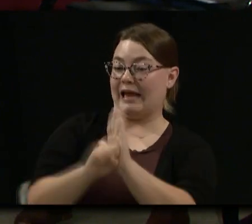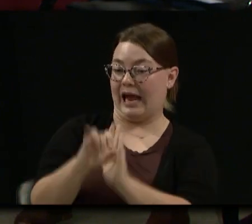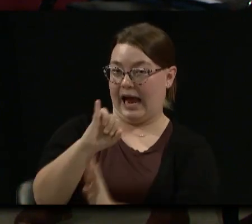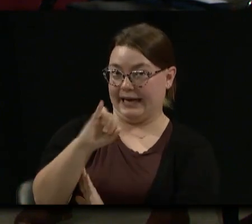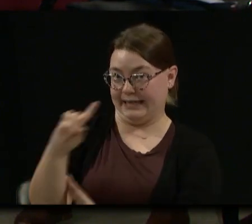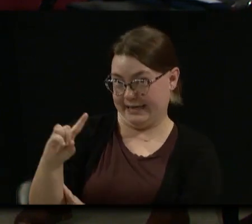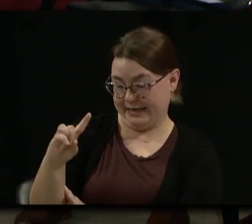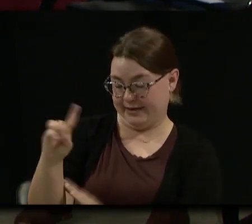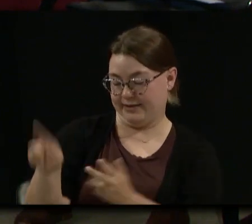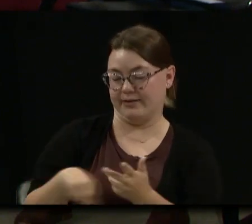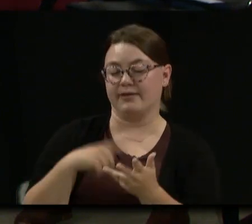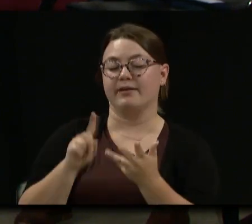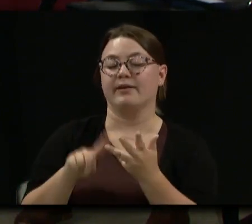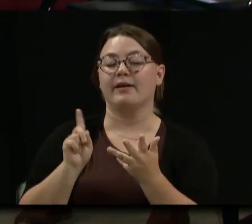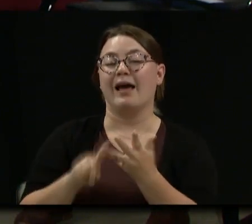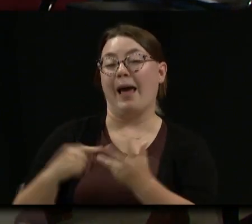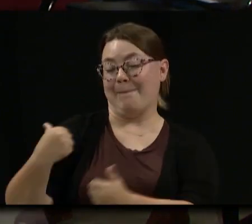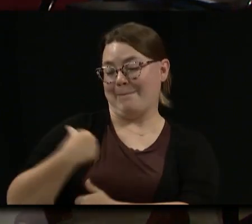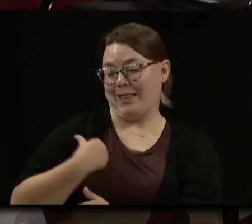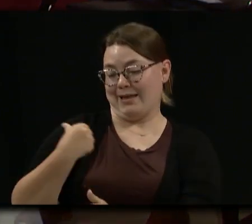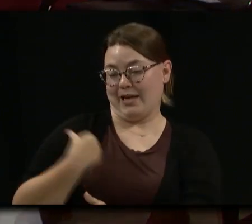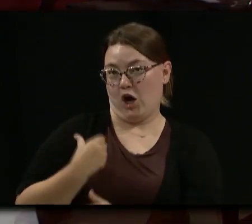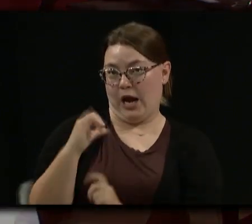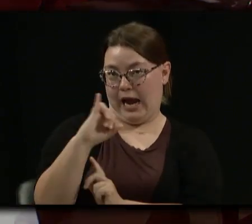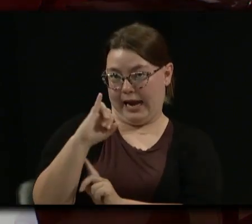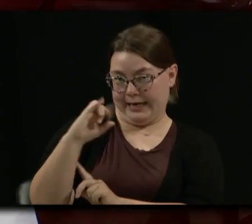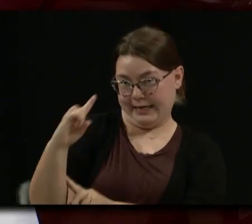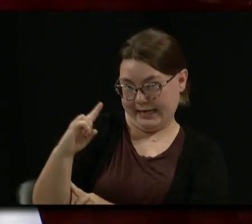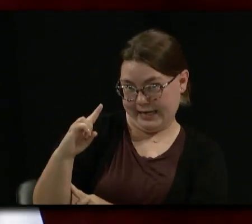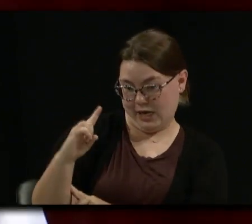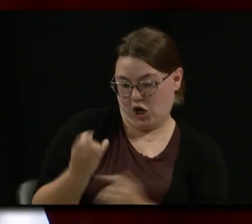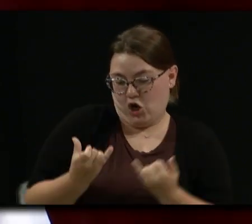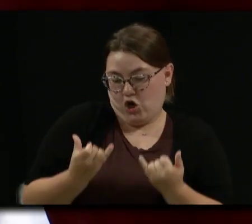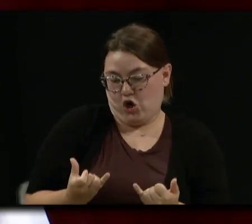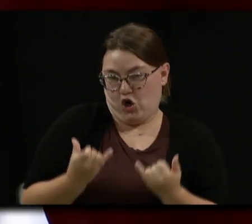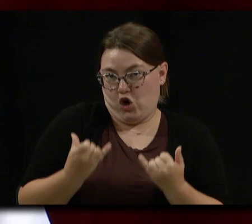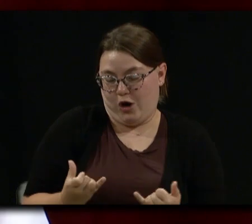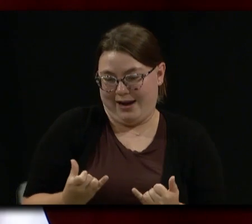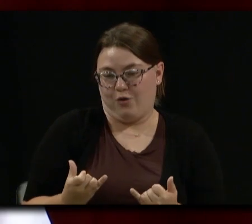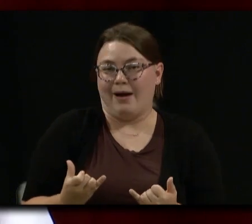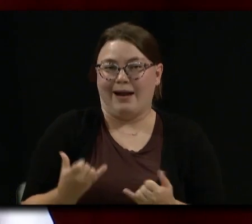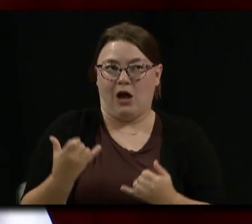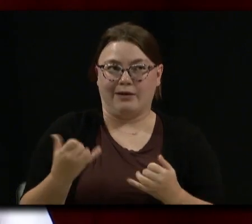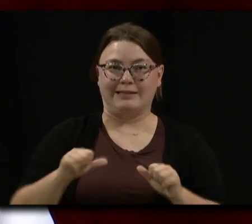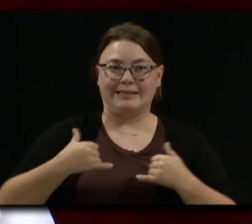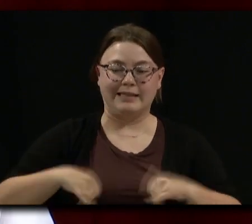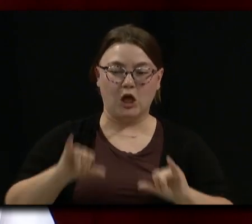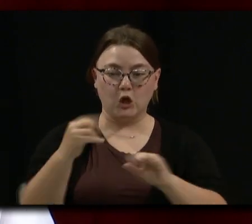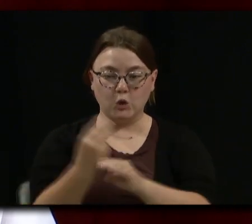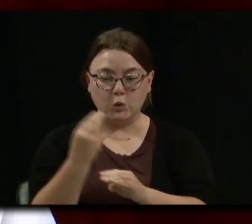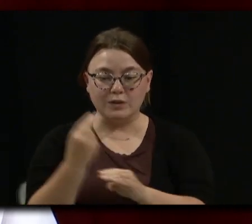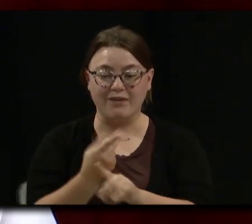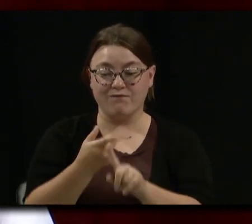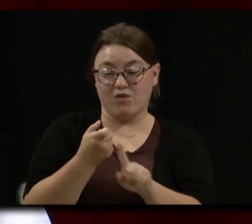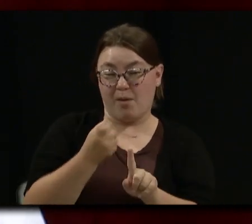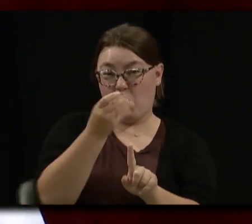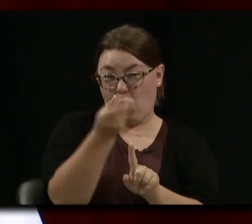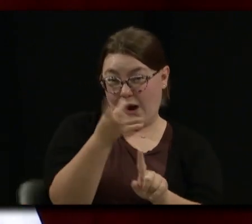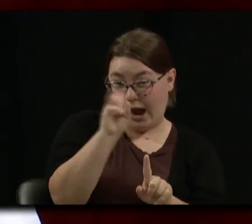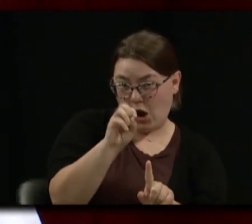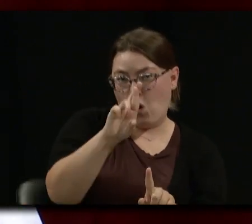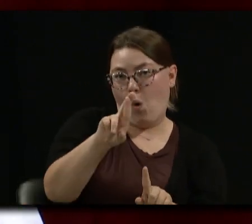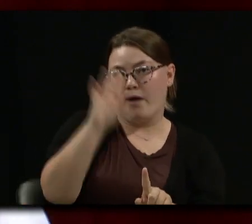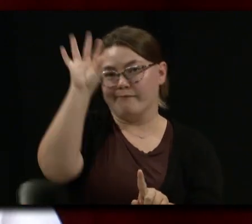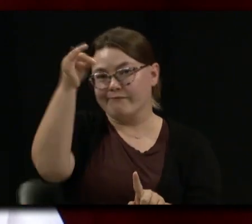a military ID that would be current, active, issued either by the state or by the, I suppose,